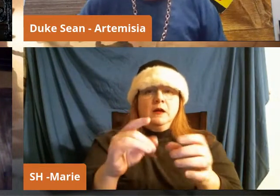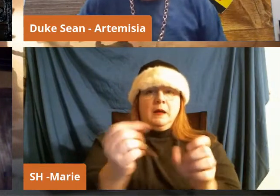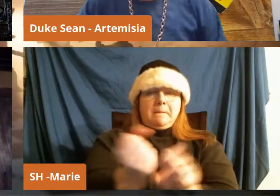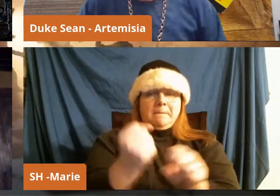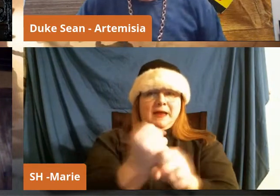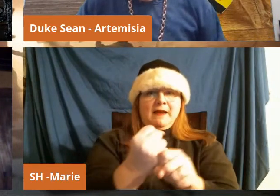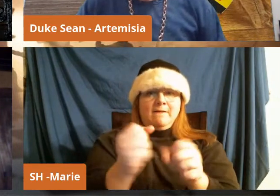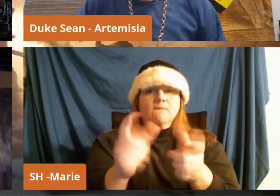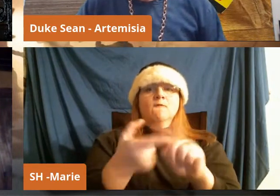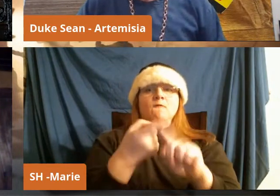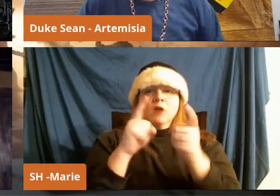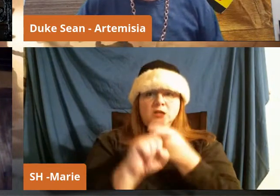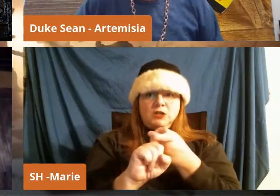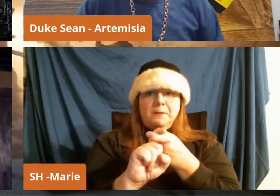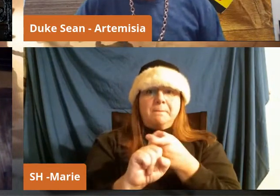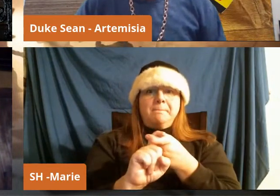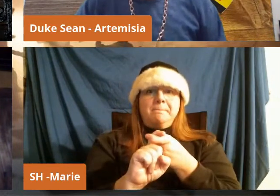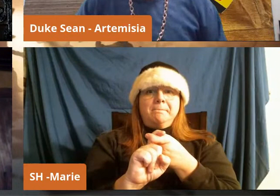relationships.